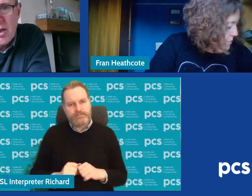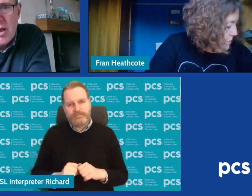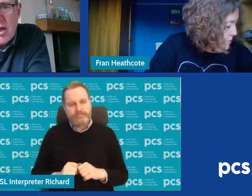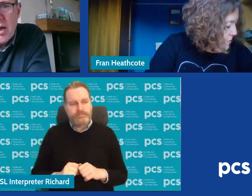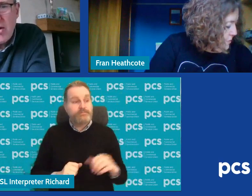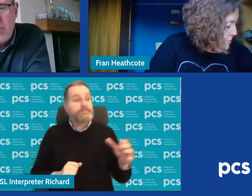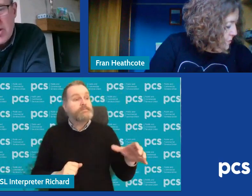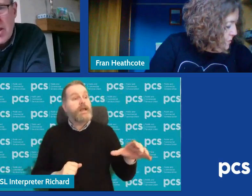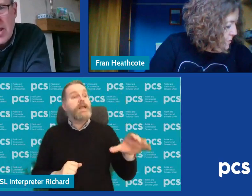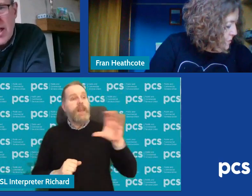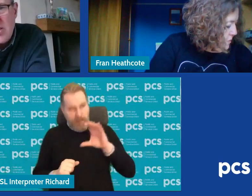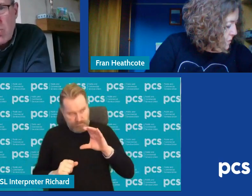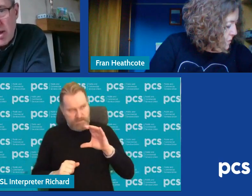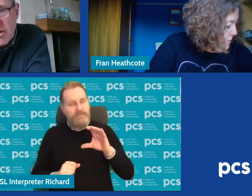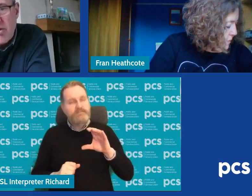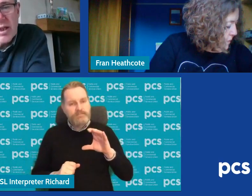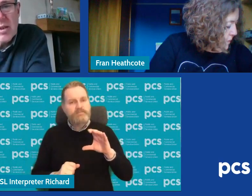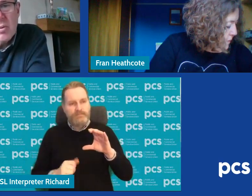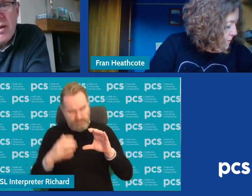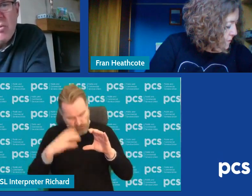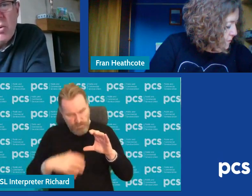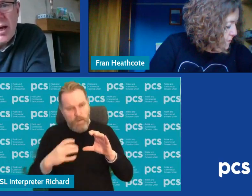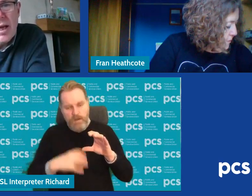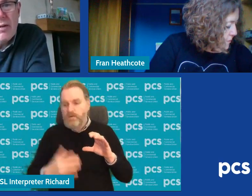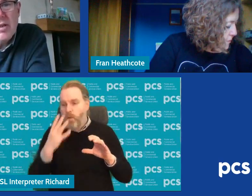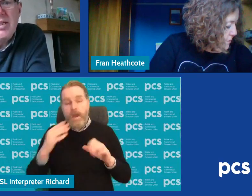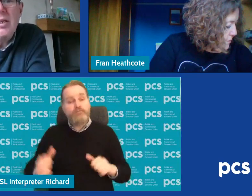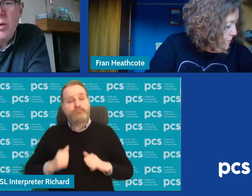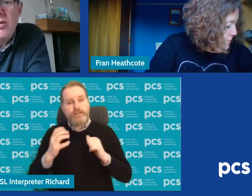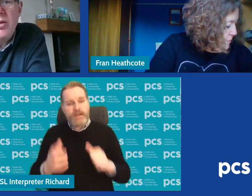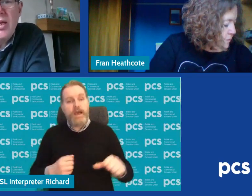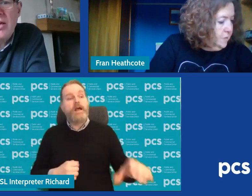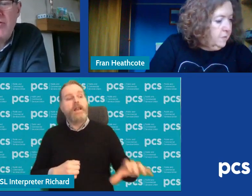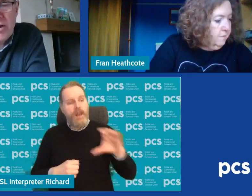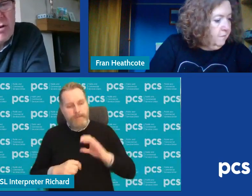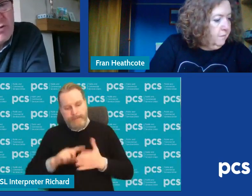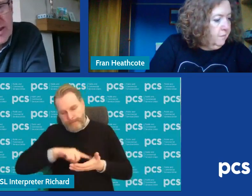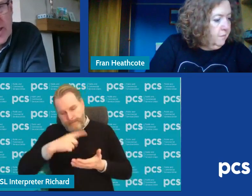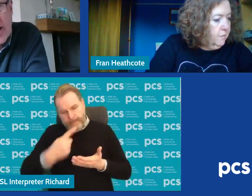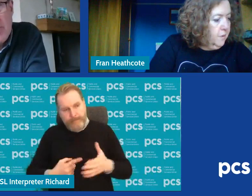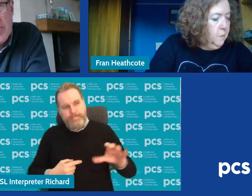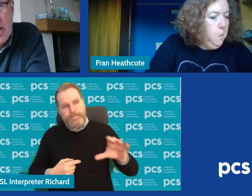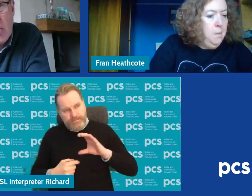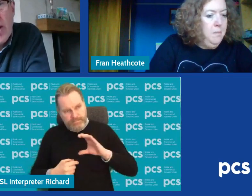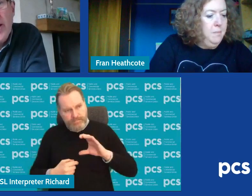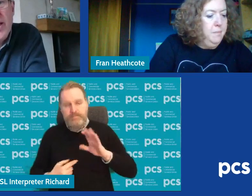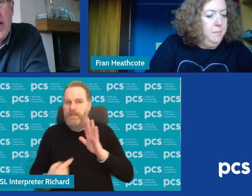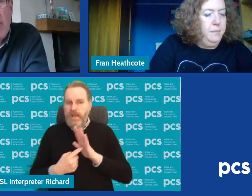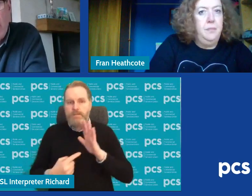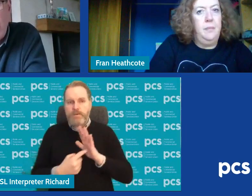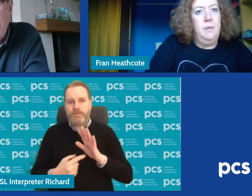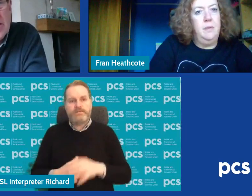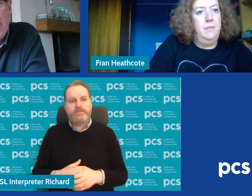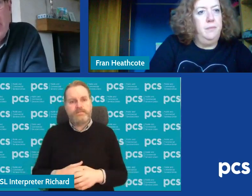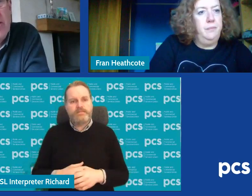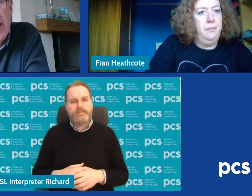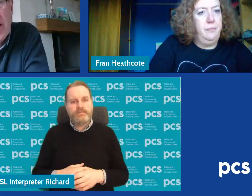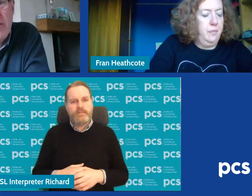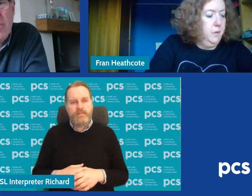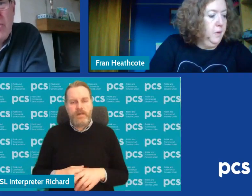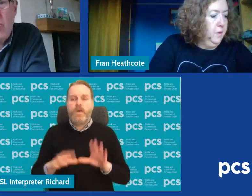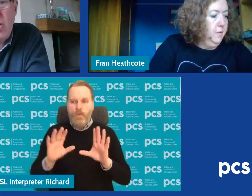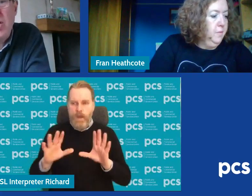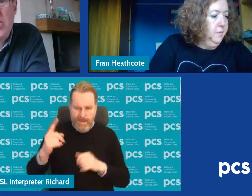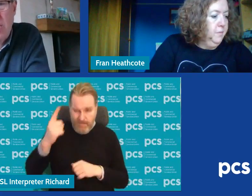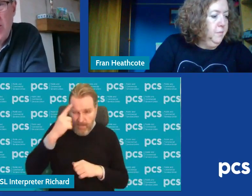non-consolidated. And obviously that's one of the things that we may well have to deal with if an offer like that comes our way. And again, we will consider that very